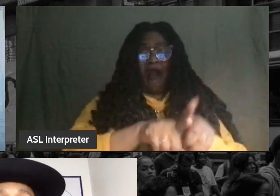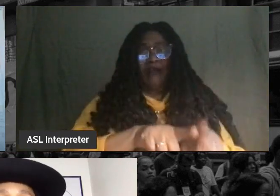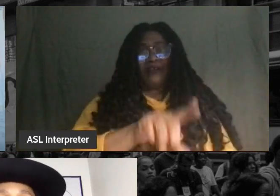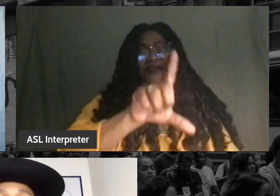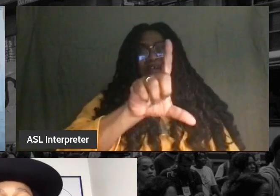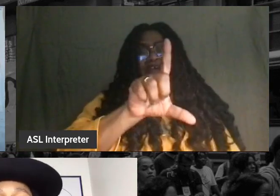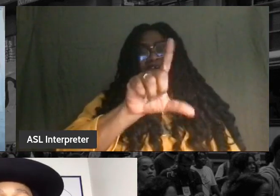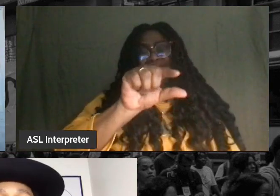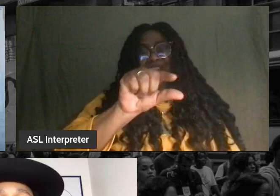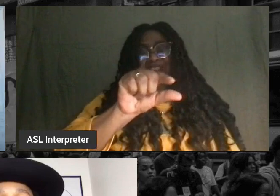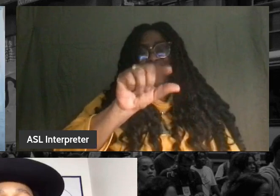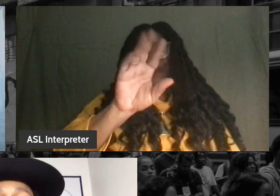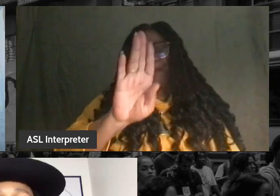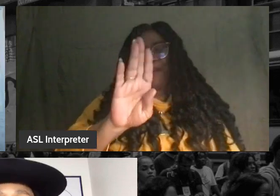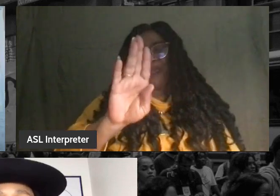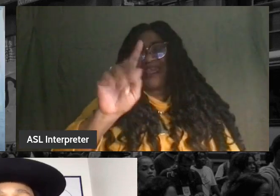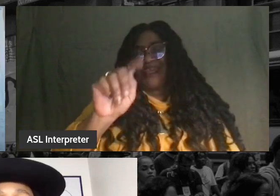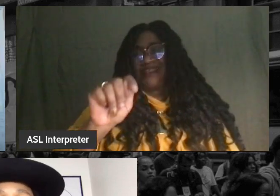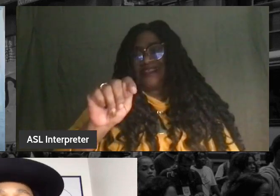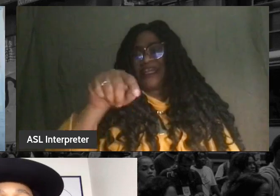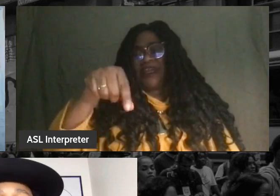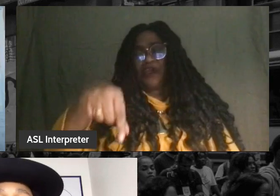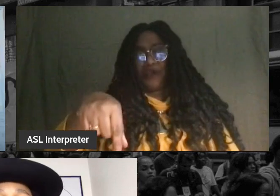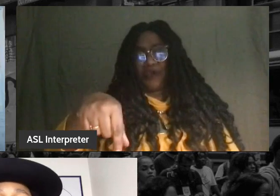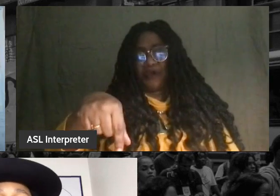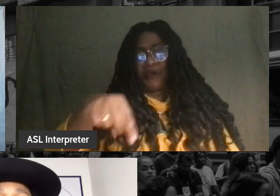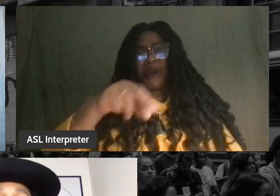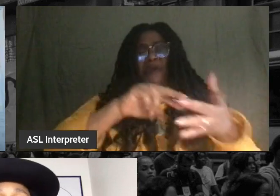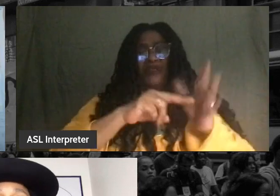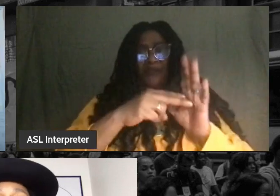the community, and provided a safe space for them to